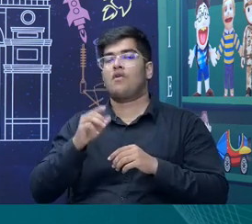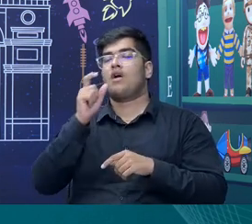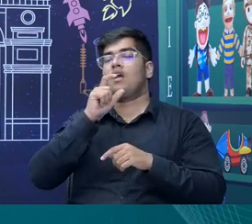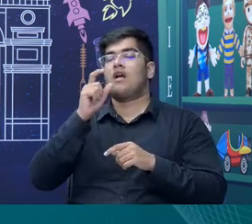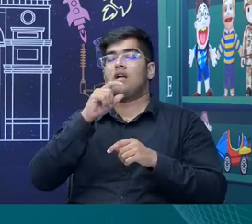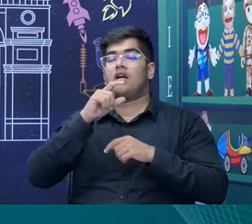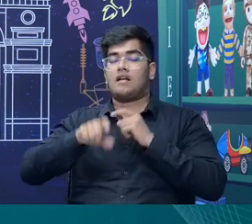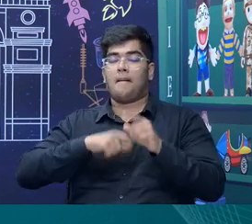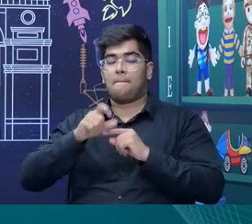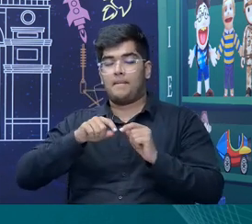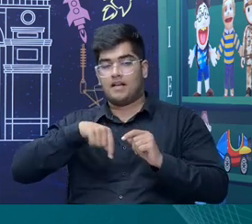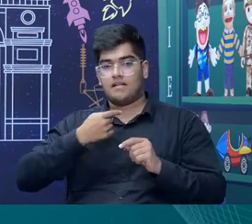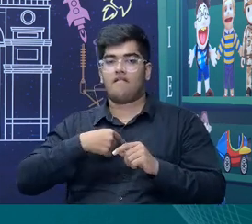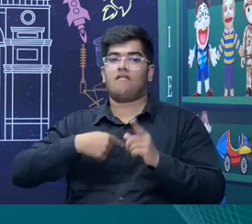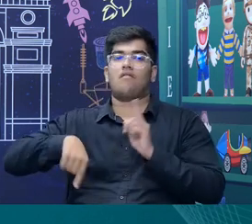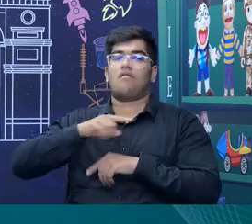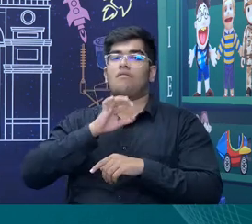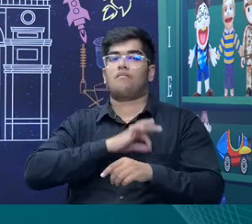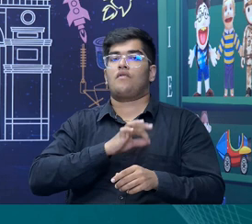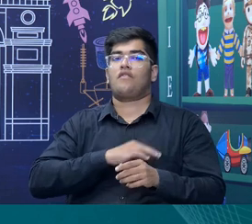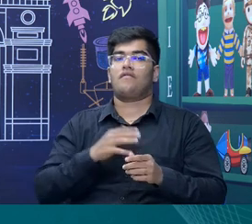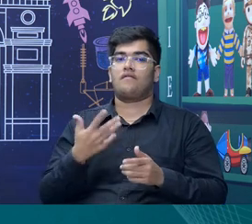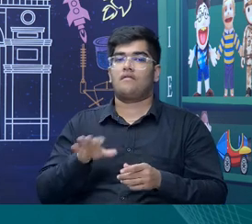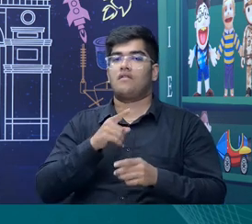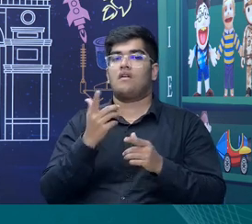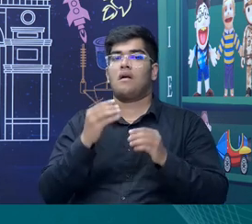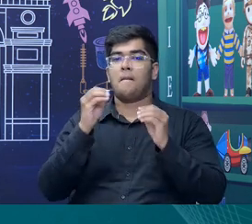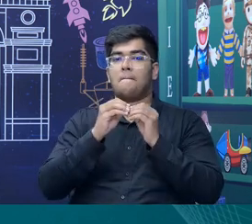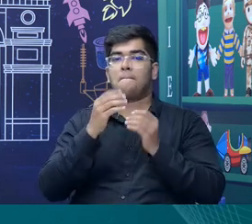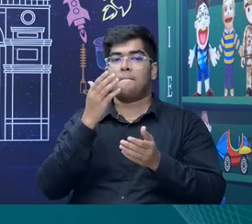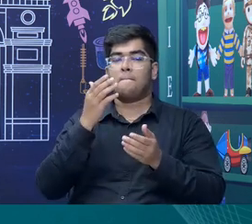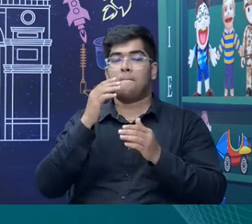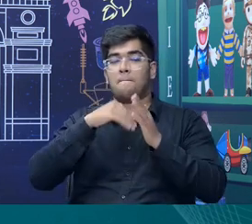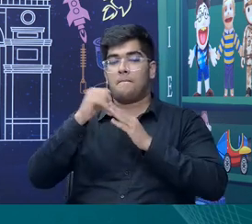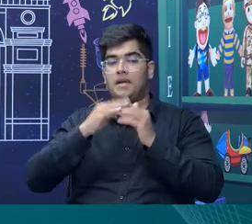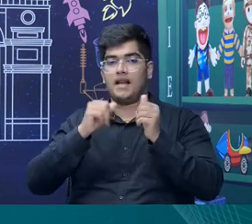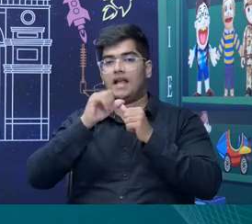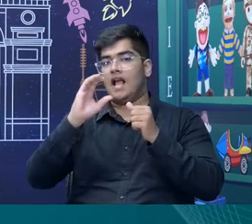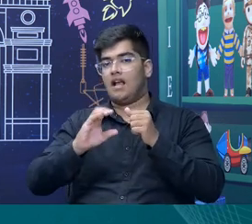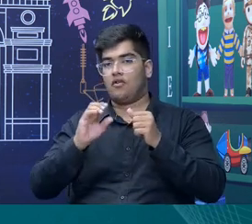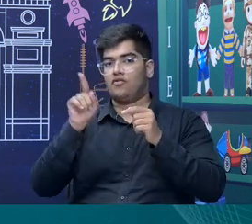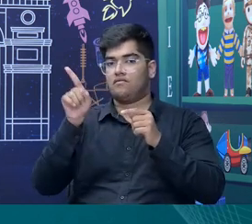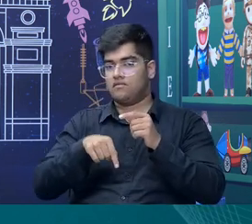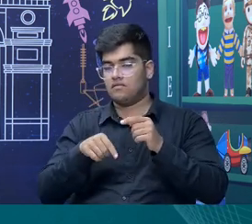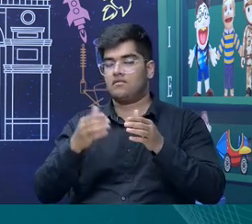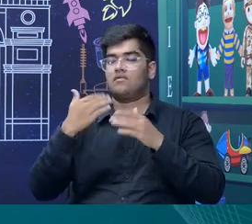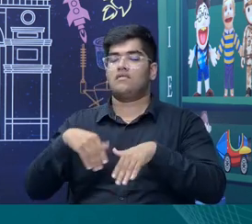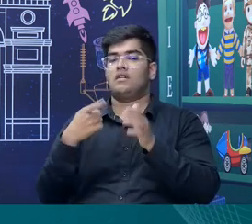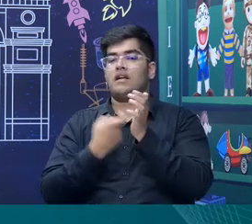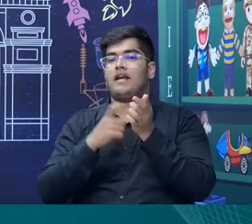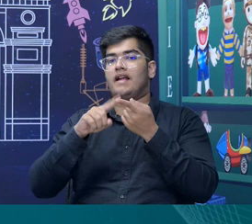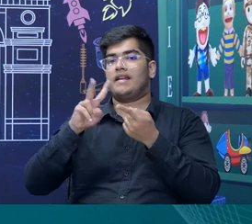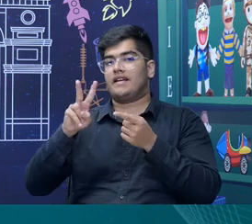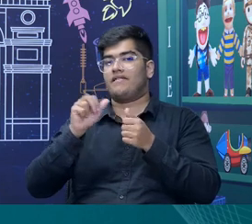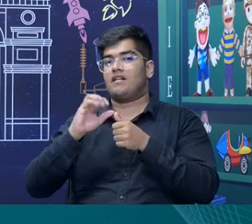so the simple journal entry will be building account Habit to revaluation account by rupees